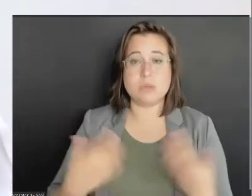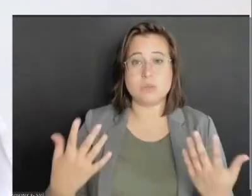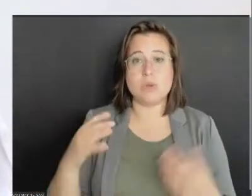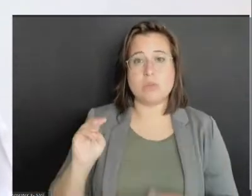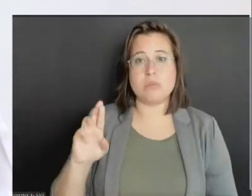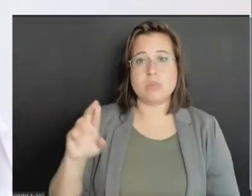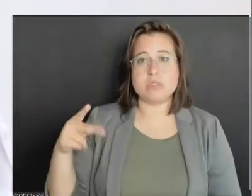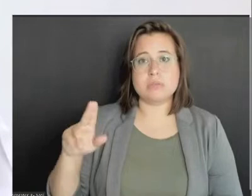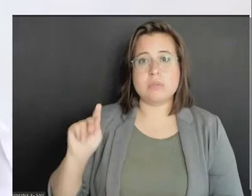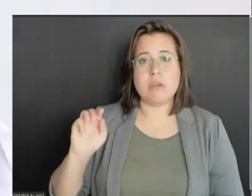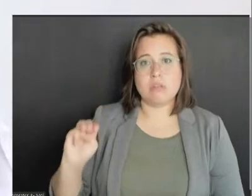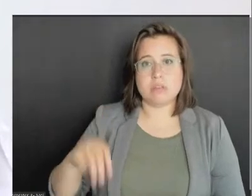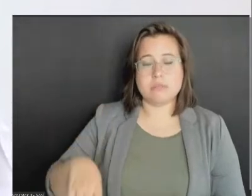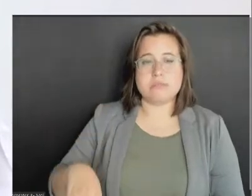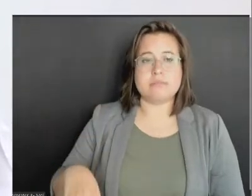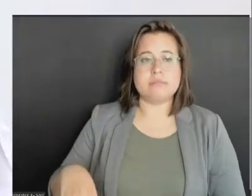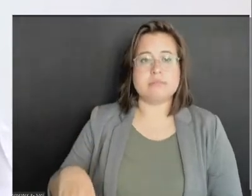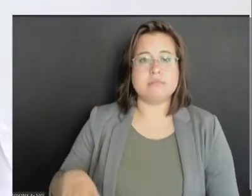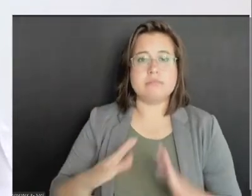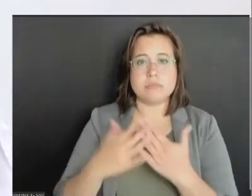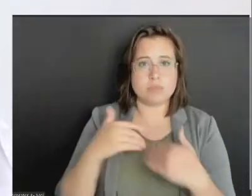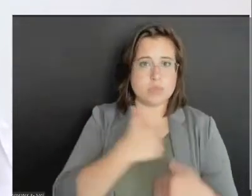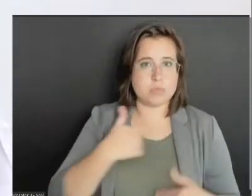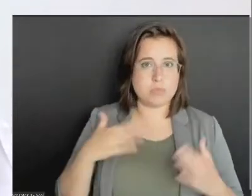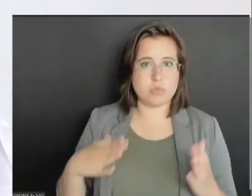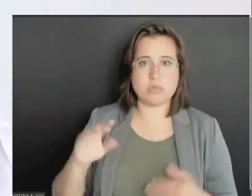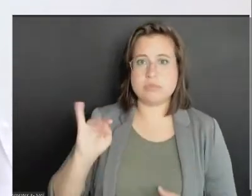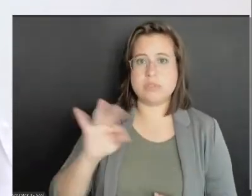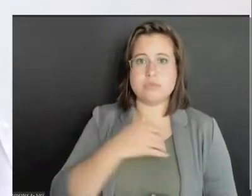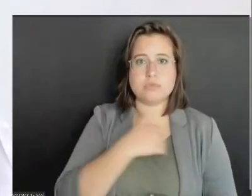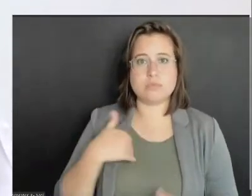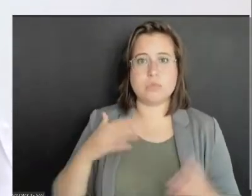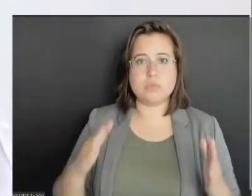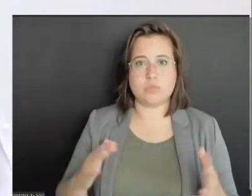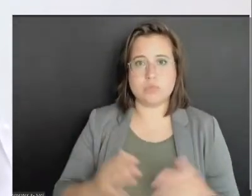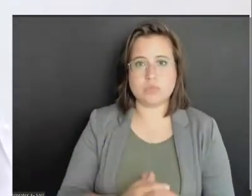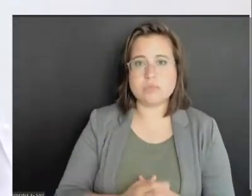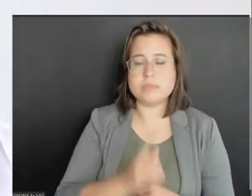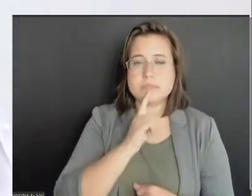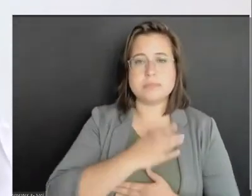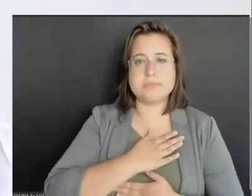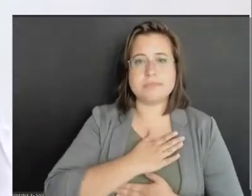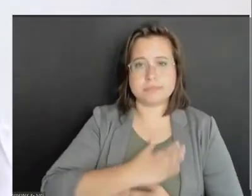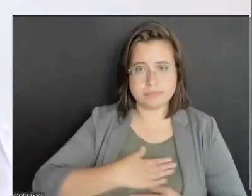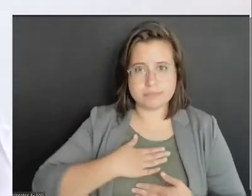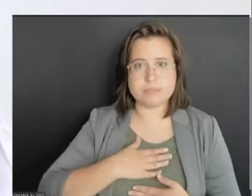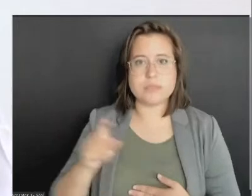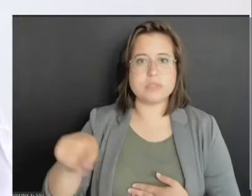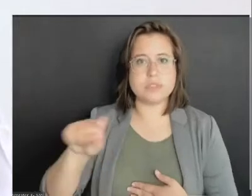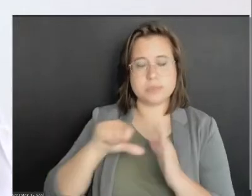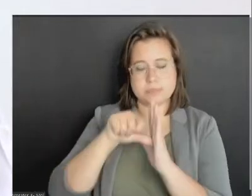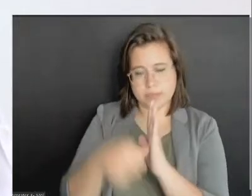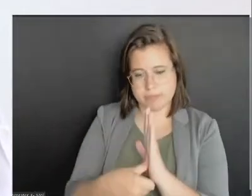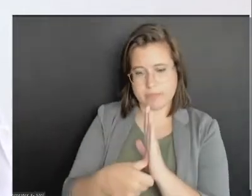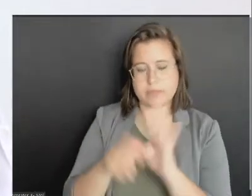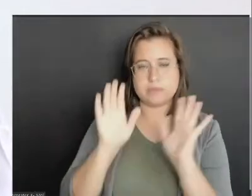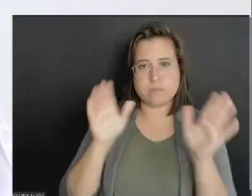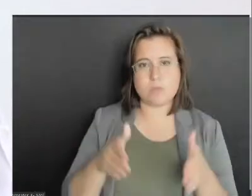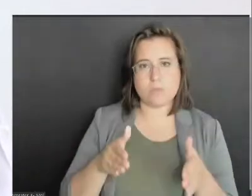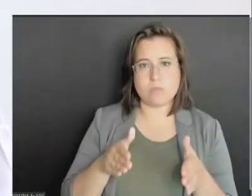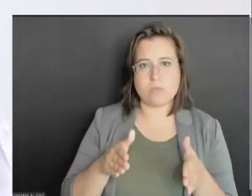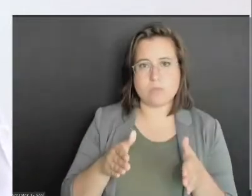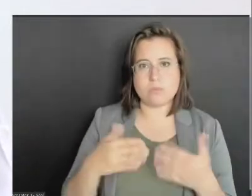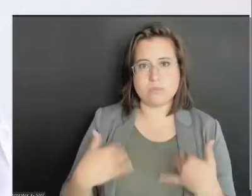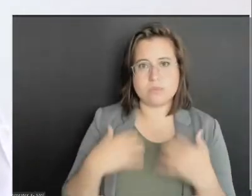committee members, task force members, I just really appreciate you emphasizing the